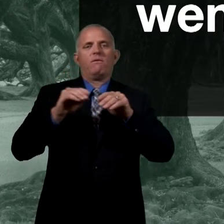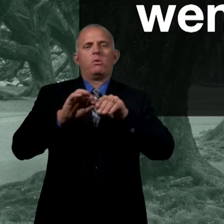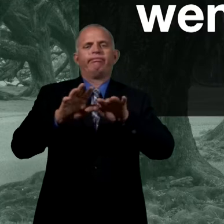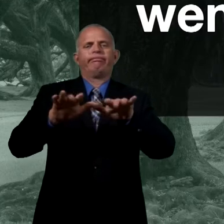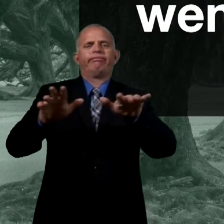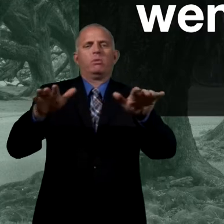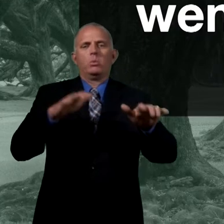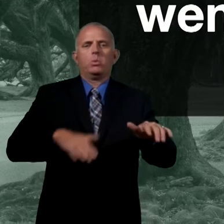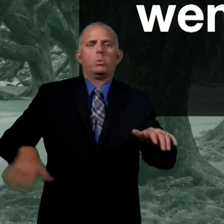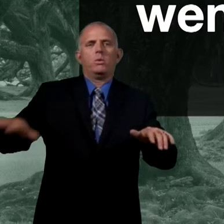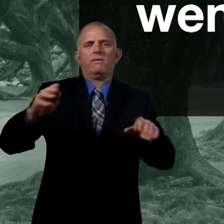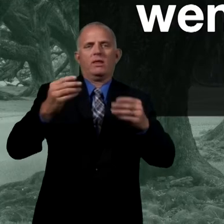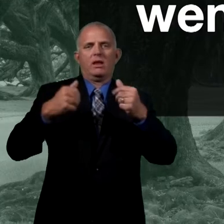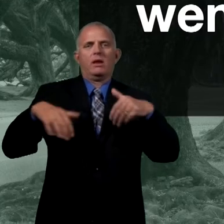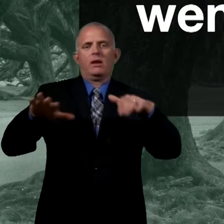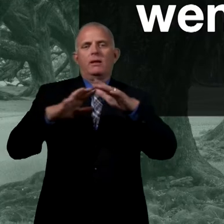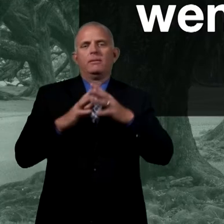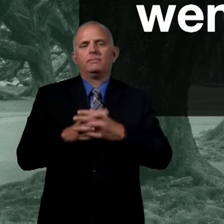land."